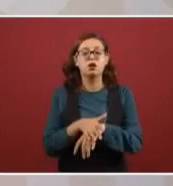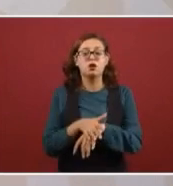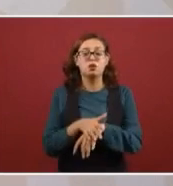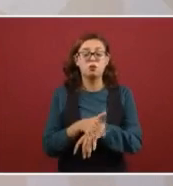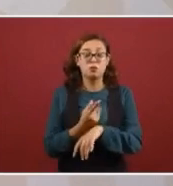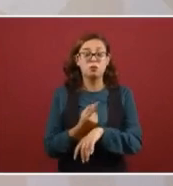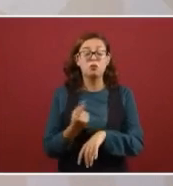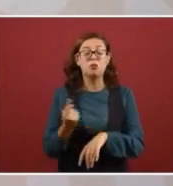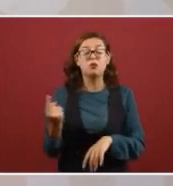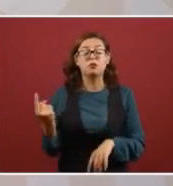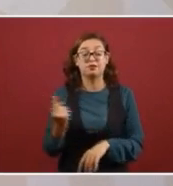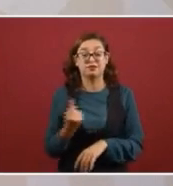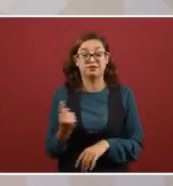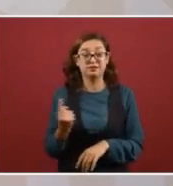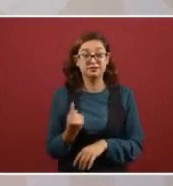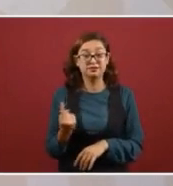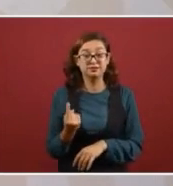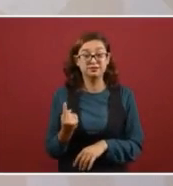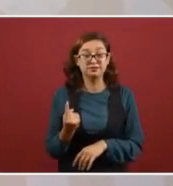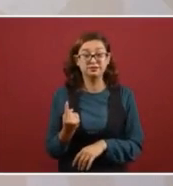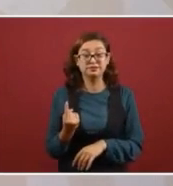of the rights that they were paying,